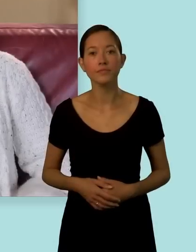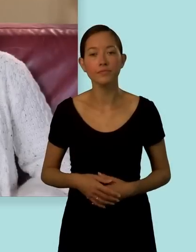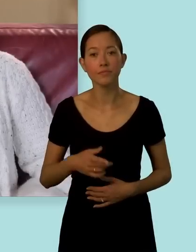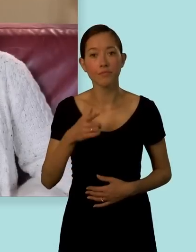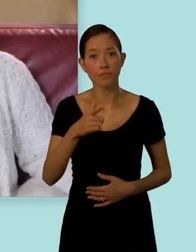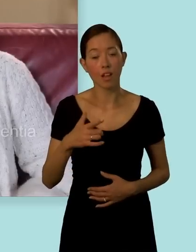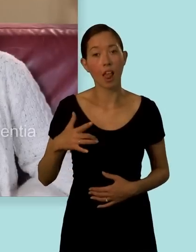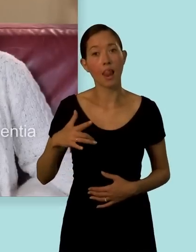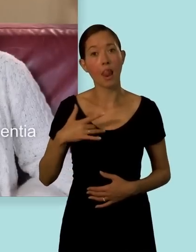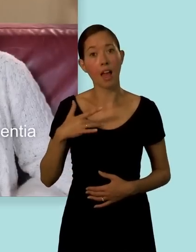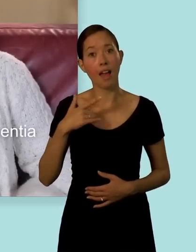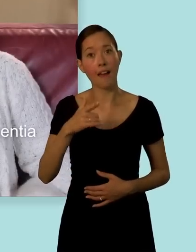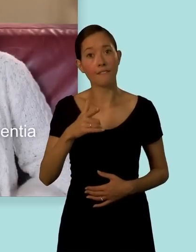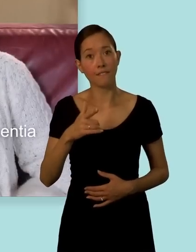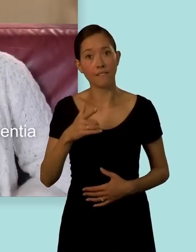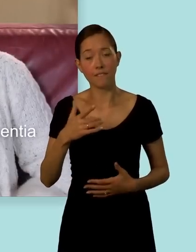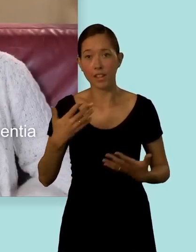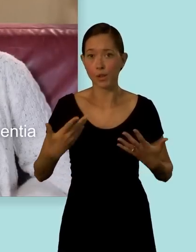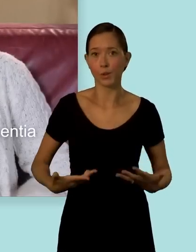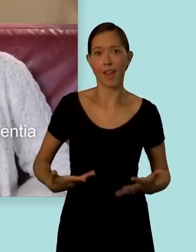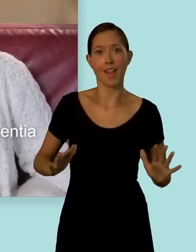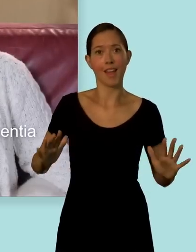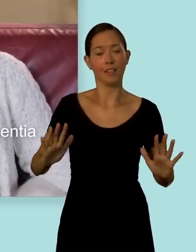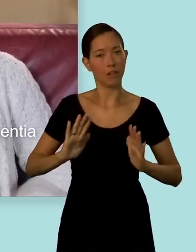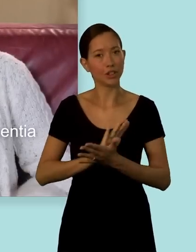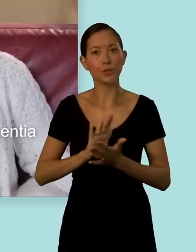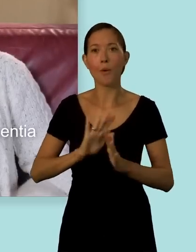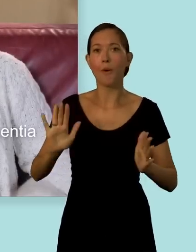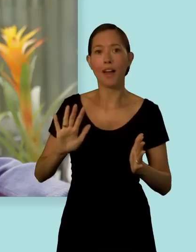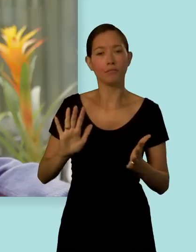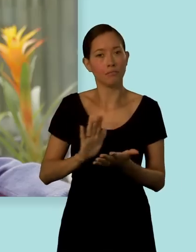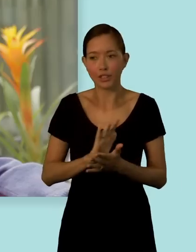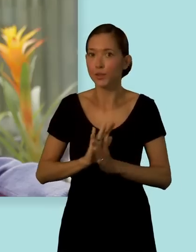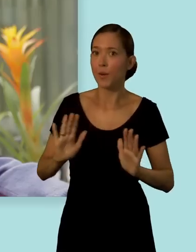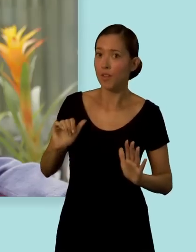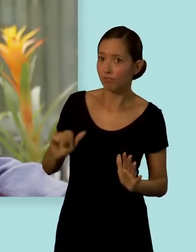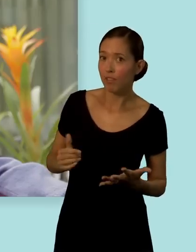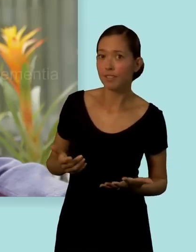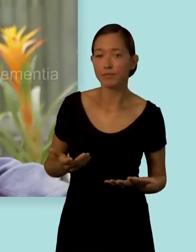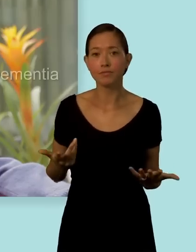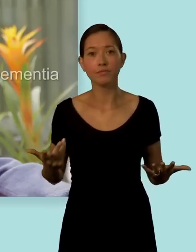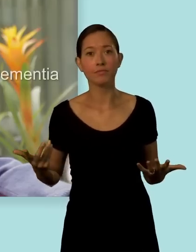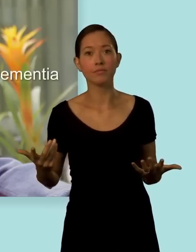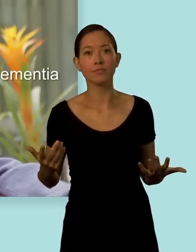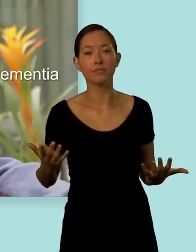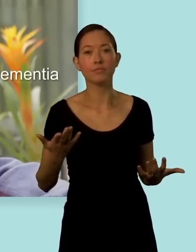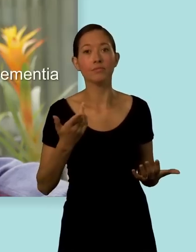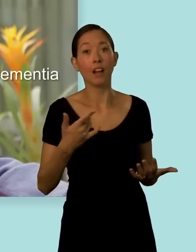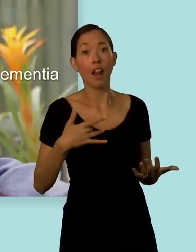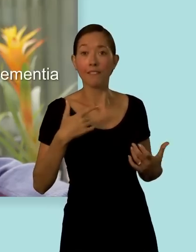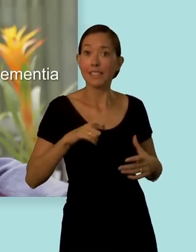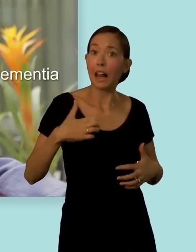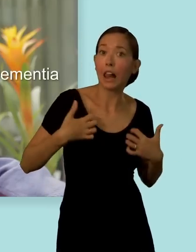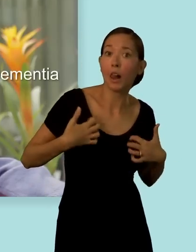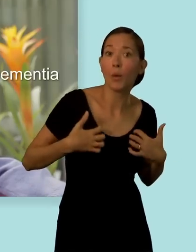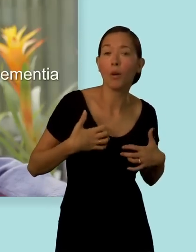We live for today, don't we? And Yes. enjoy it. And enjoy it. If life is still interesting,